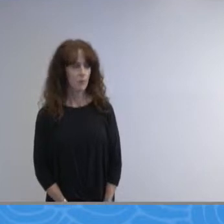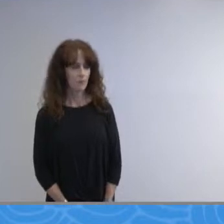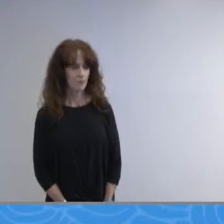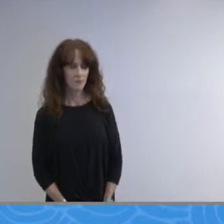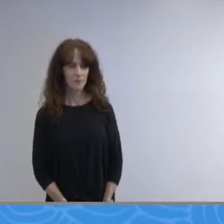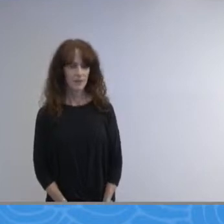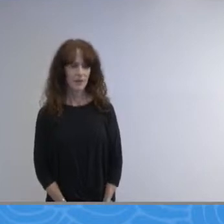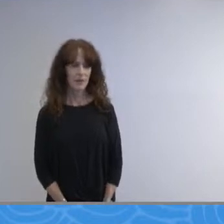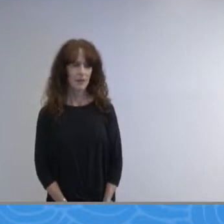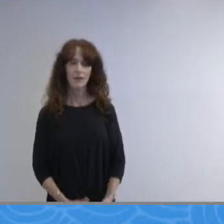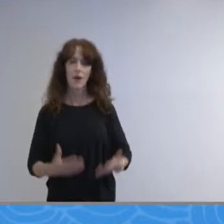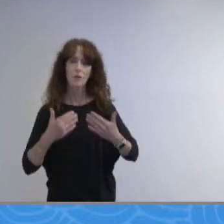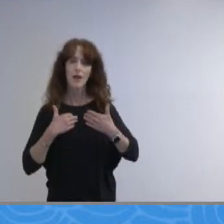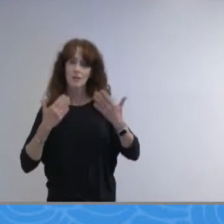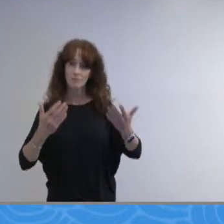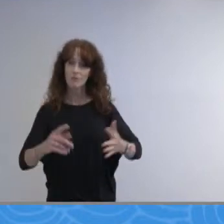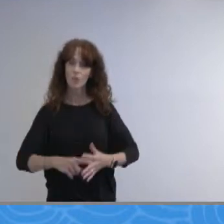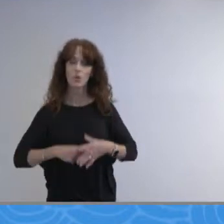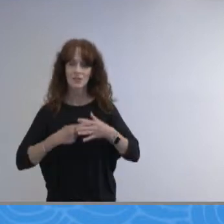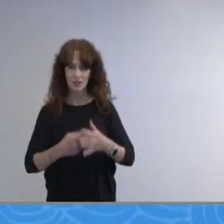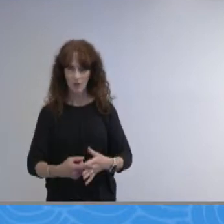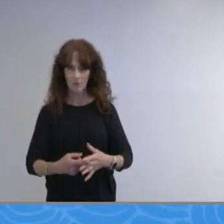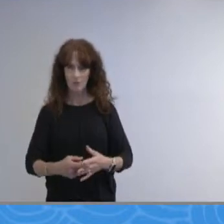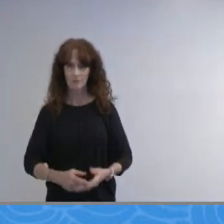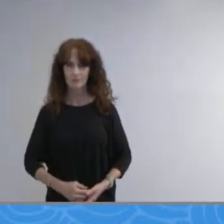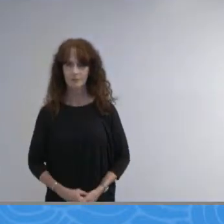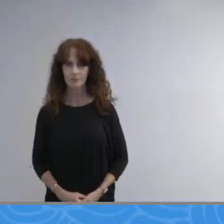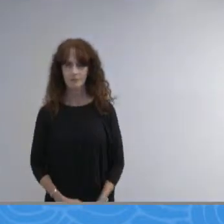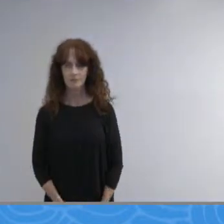Okay, Lilia, let's start.